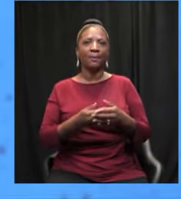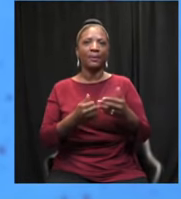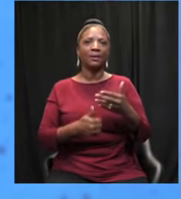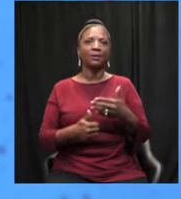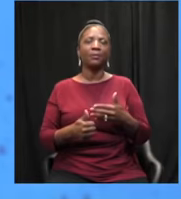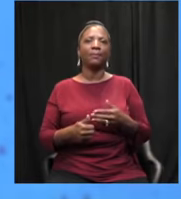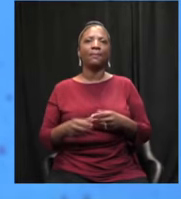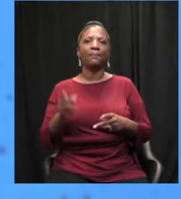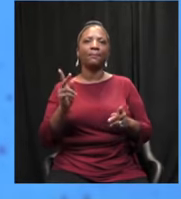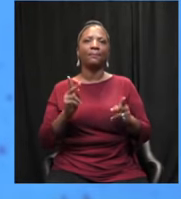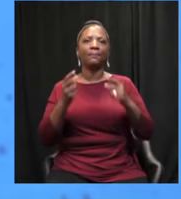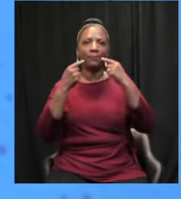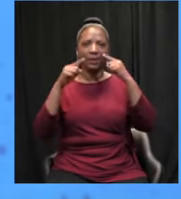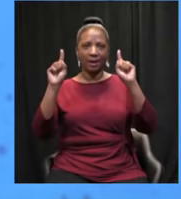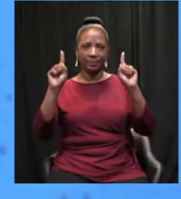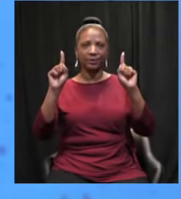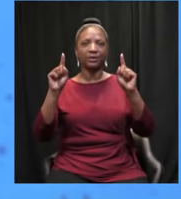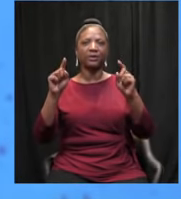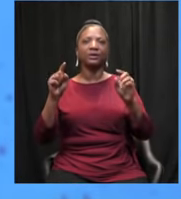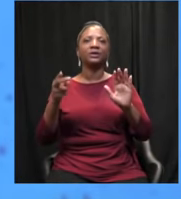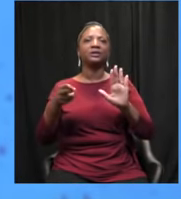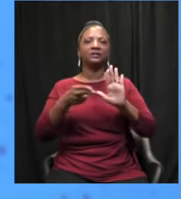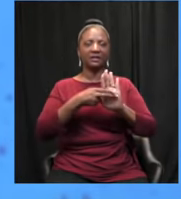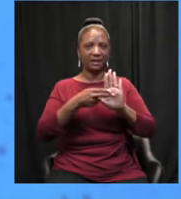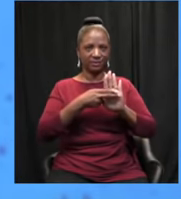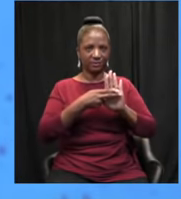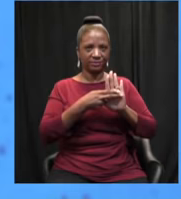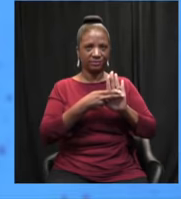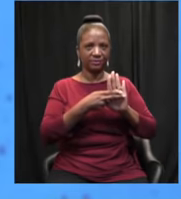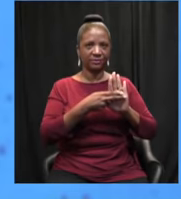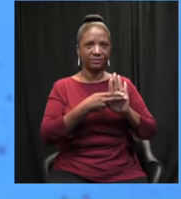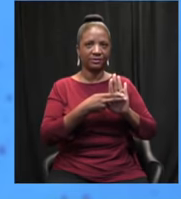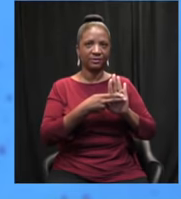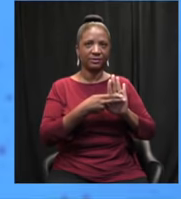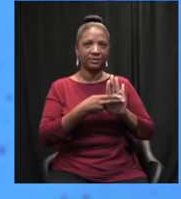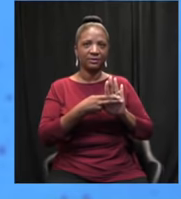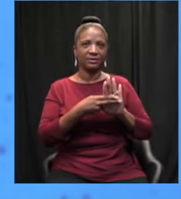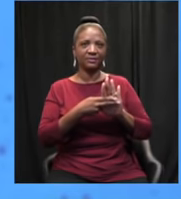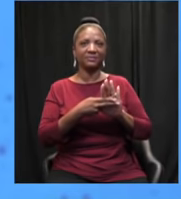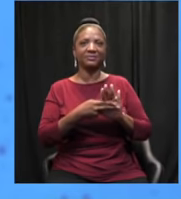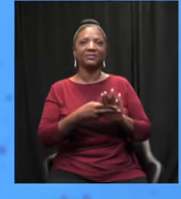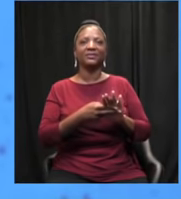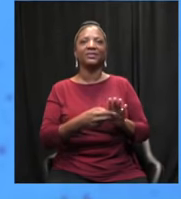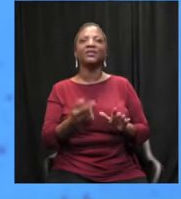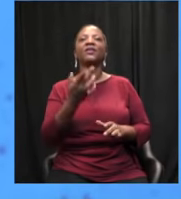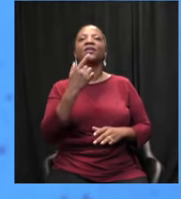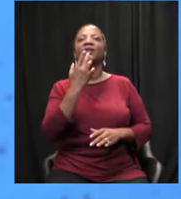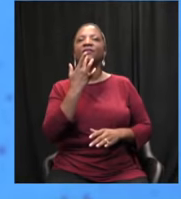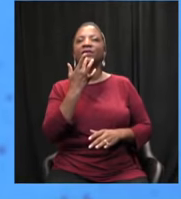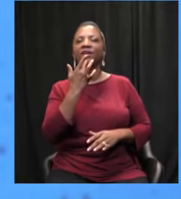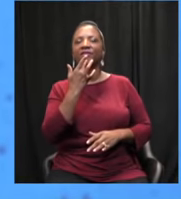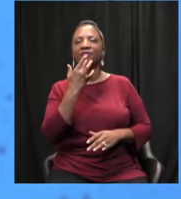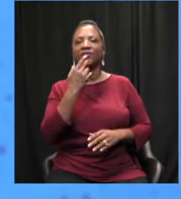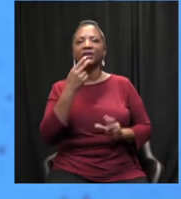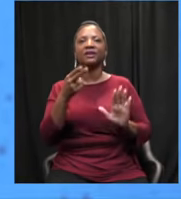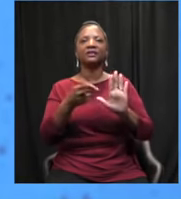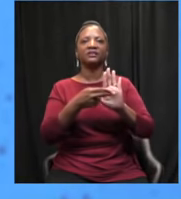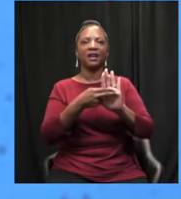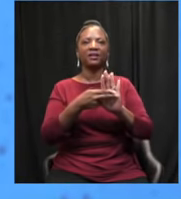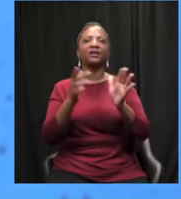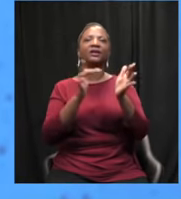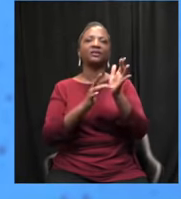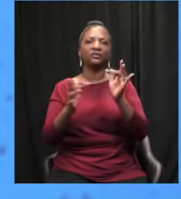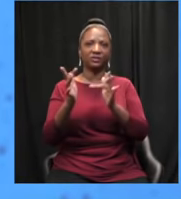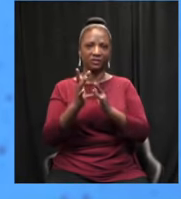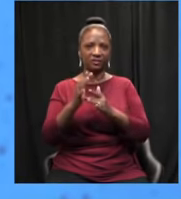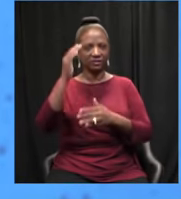uses. It's over 100 times. It's featured in scriptures. It is the favorite title of Jesus himself, Son of Man. While Son of